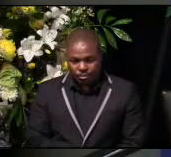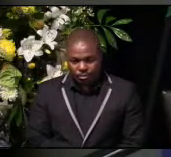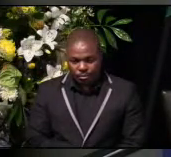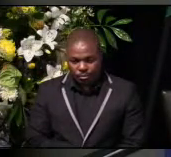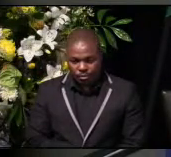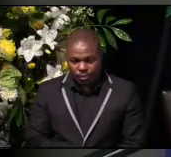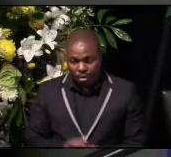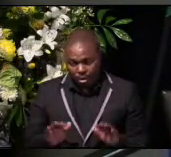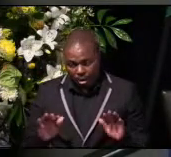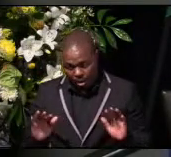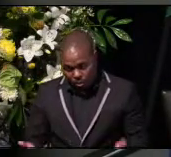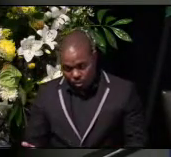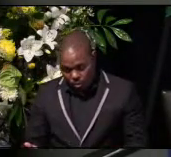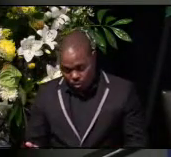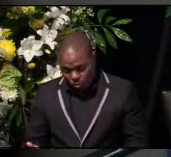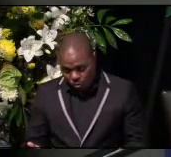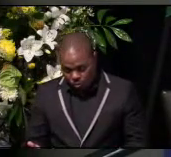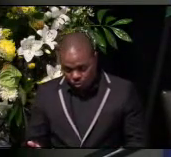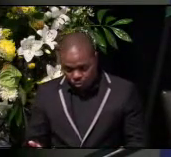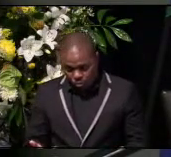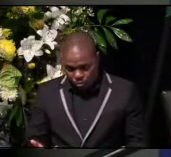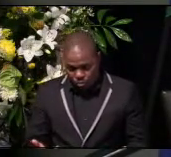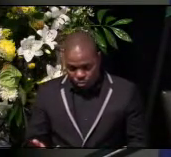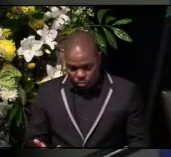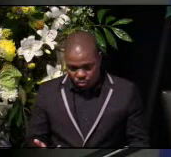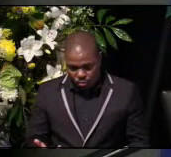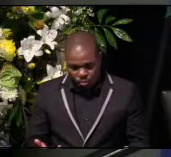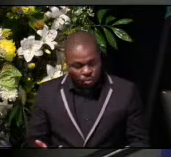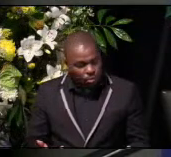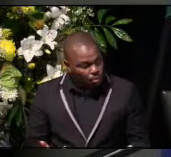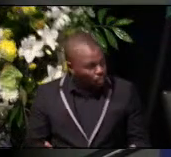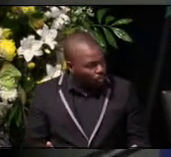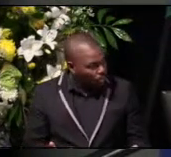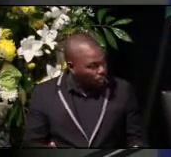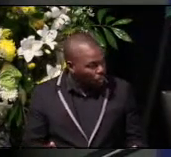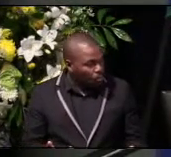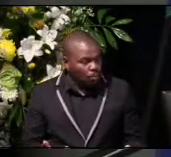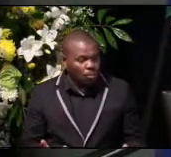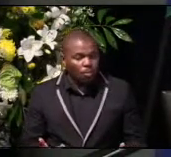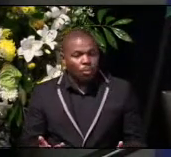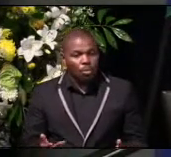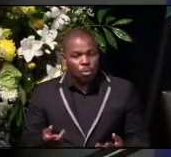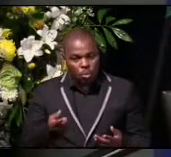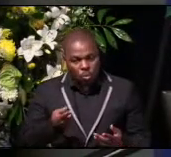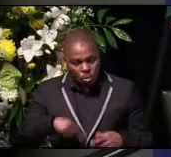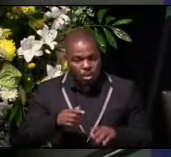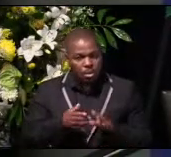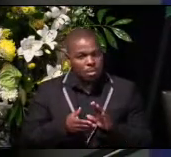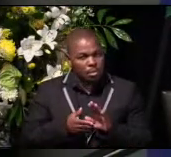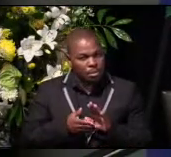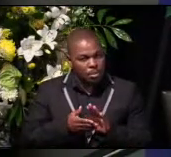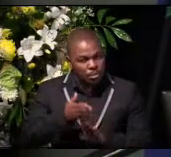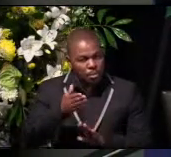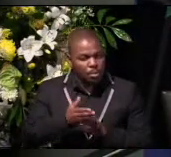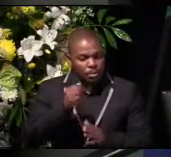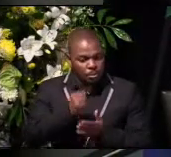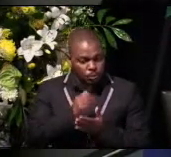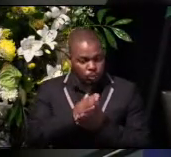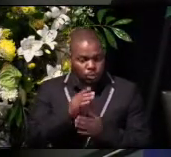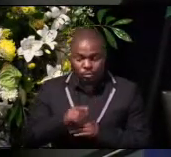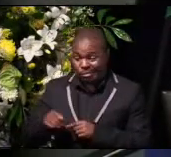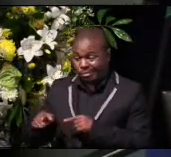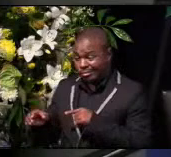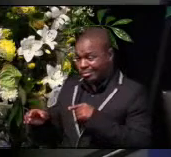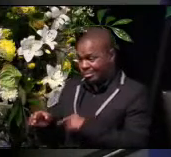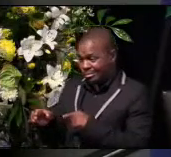through the ongoing upholding and further unfolding of the existing